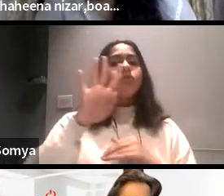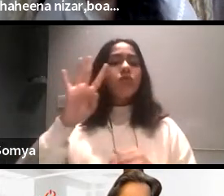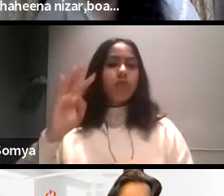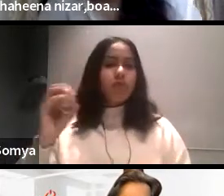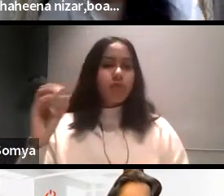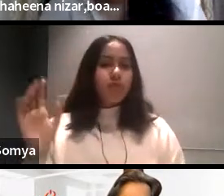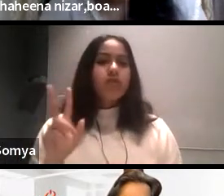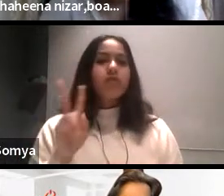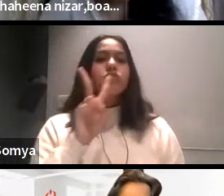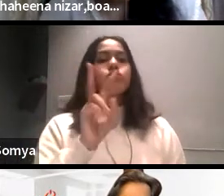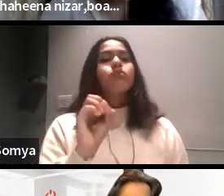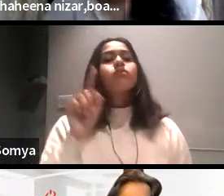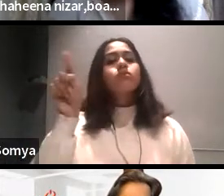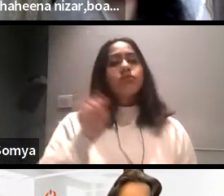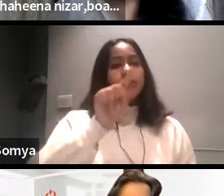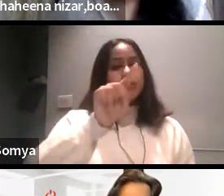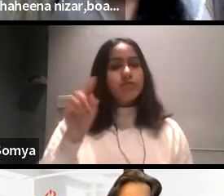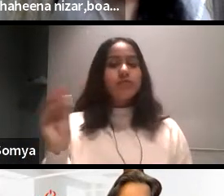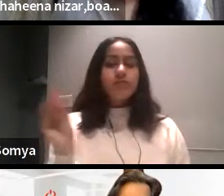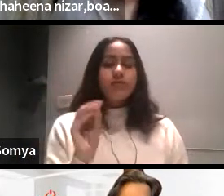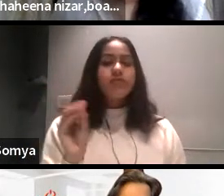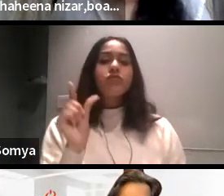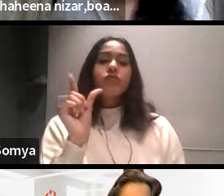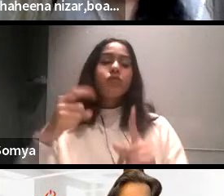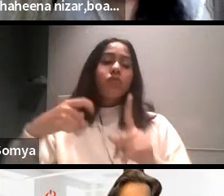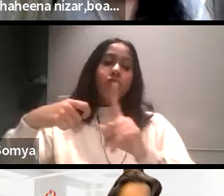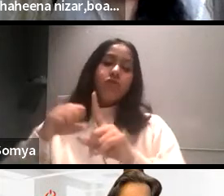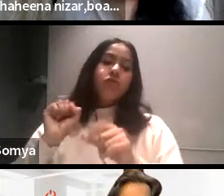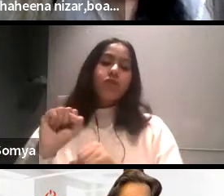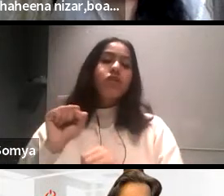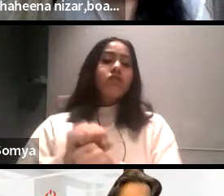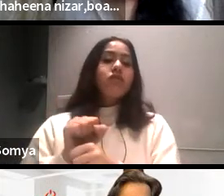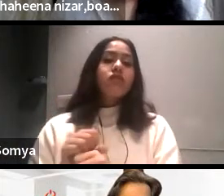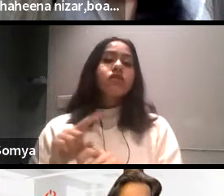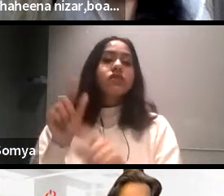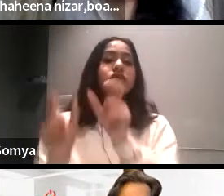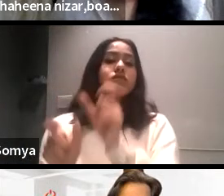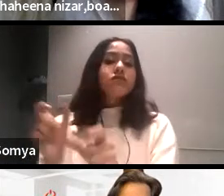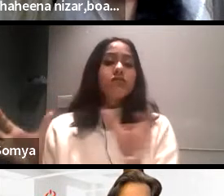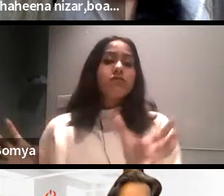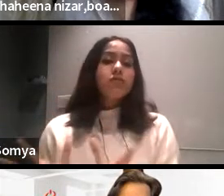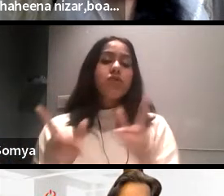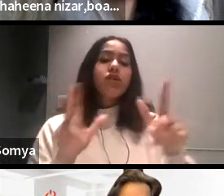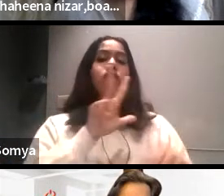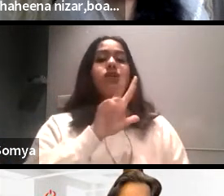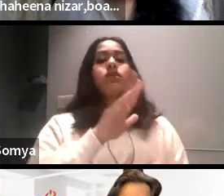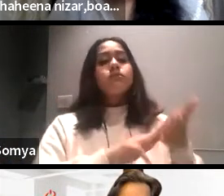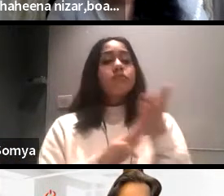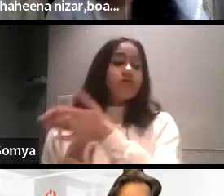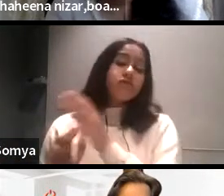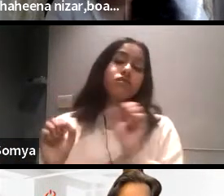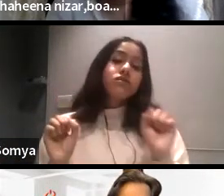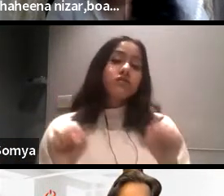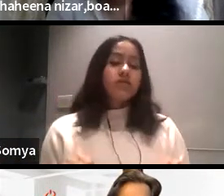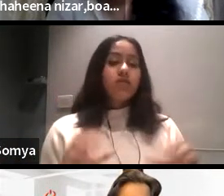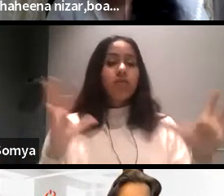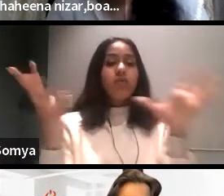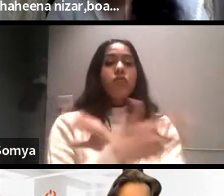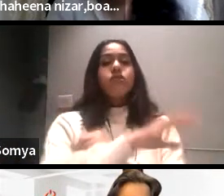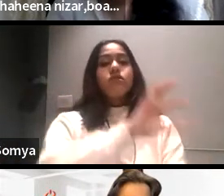nearly 20% of the UK workforce, and around 8 million